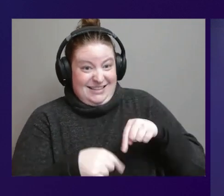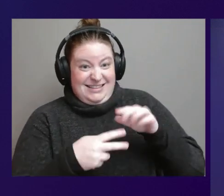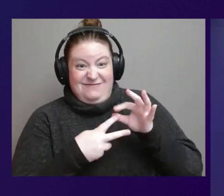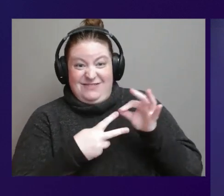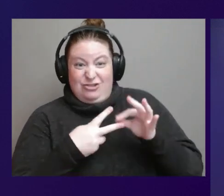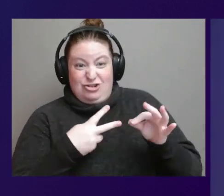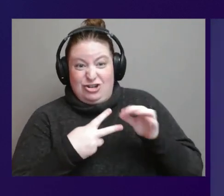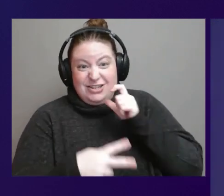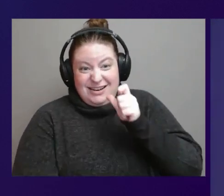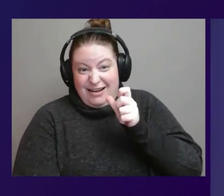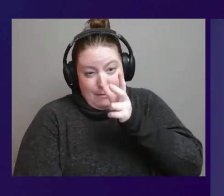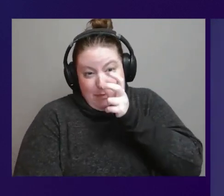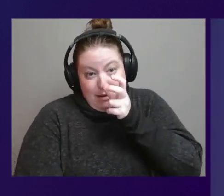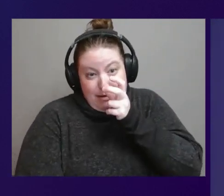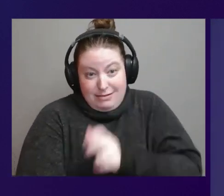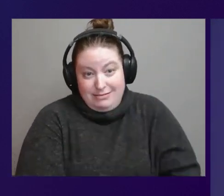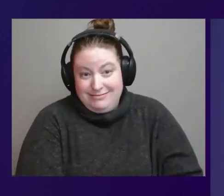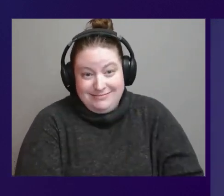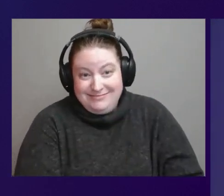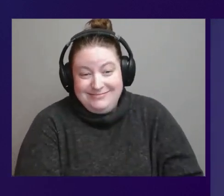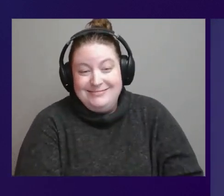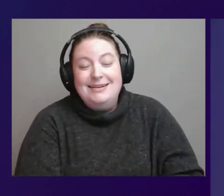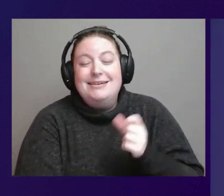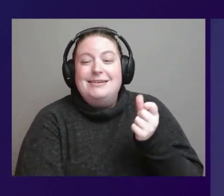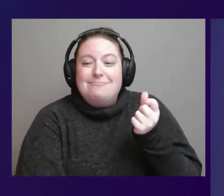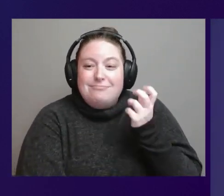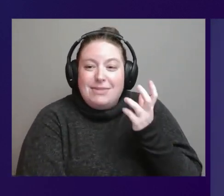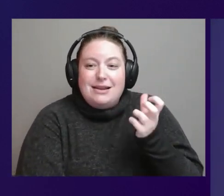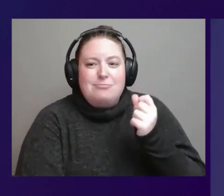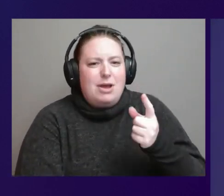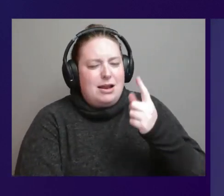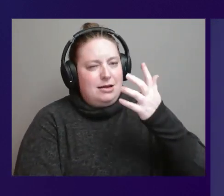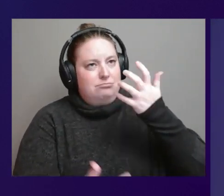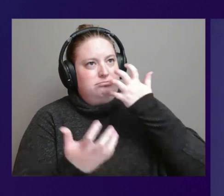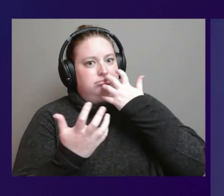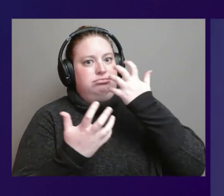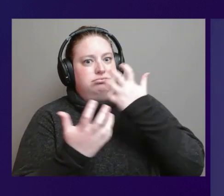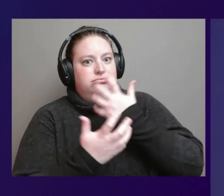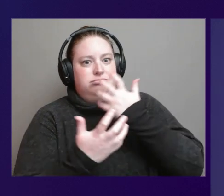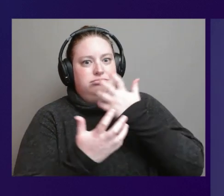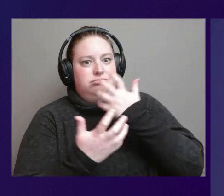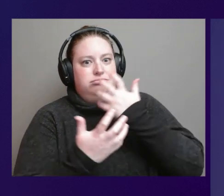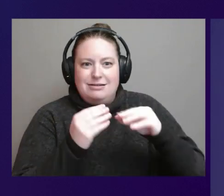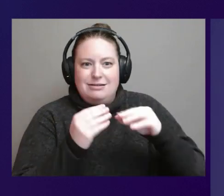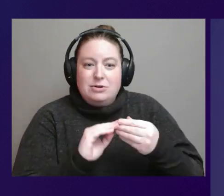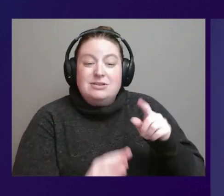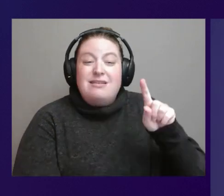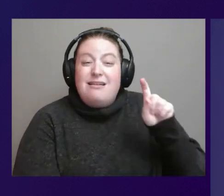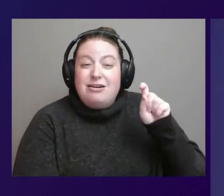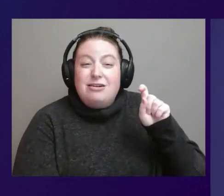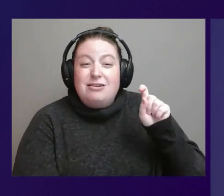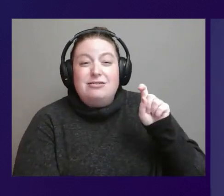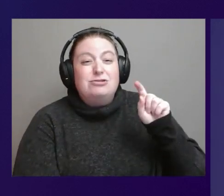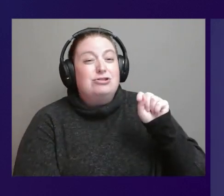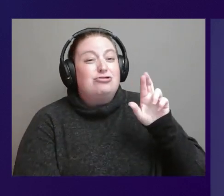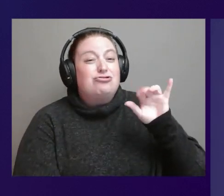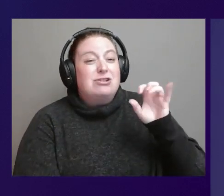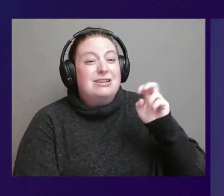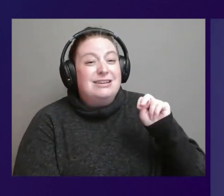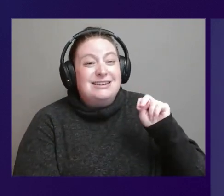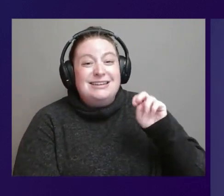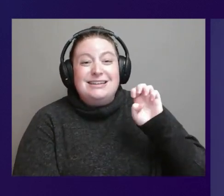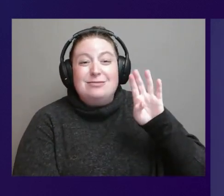bug. Lots and lots of just mind-blowing numbers today. 100 trillion EBS I/O operations every